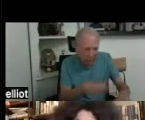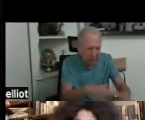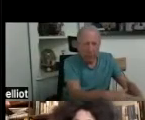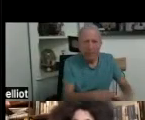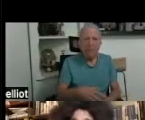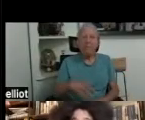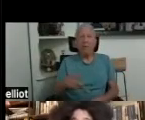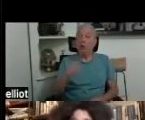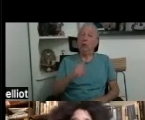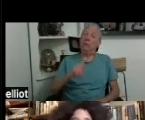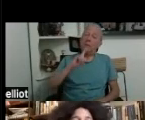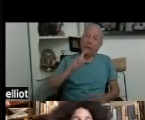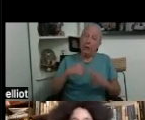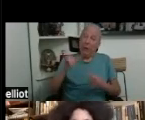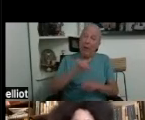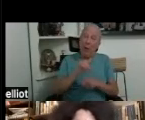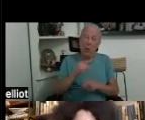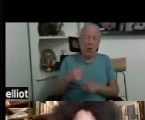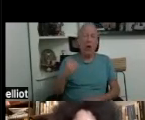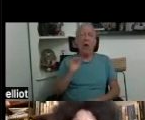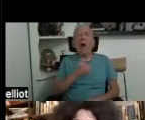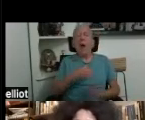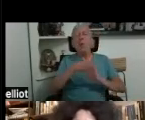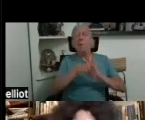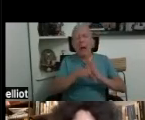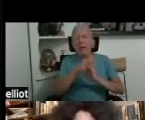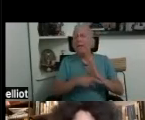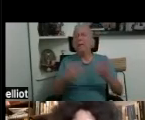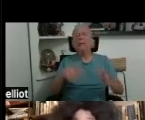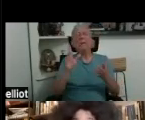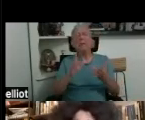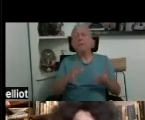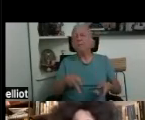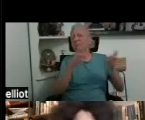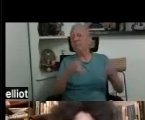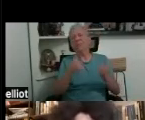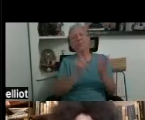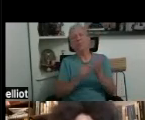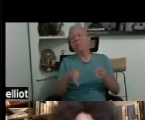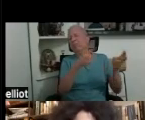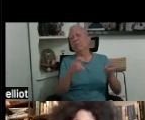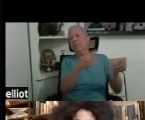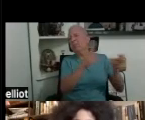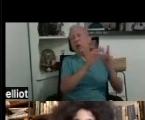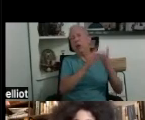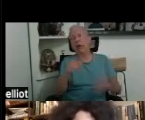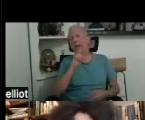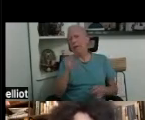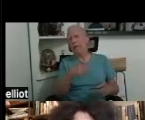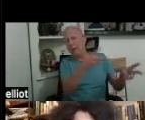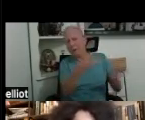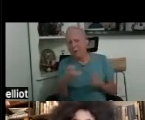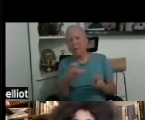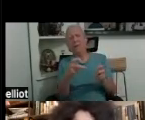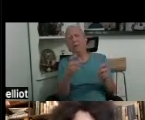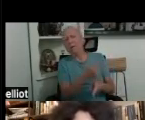this work, we have published all of our policies out online for you to adapt, borrow, and replicate. You can visit